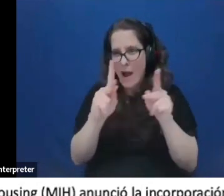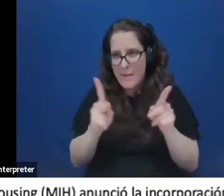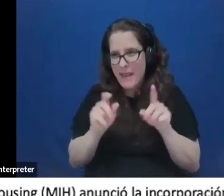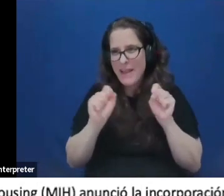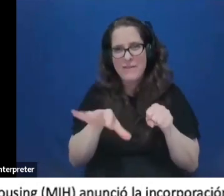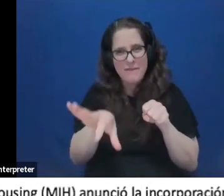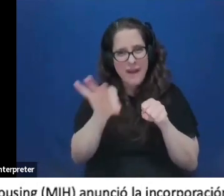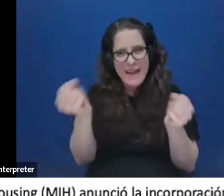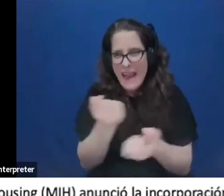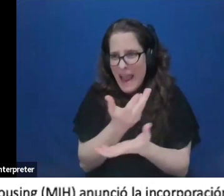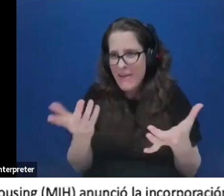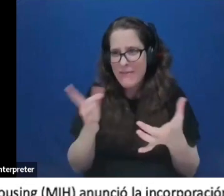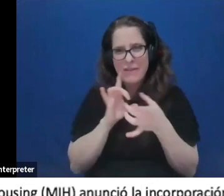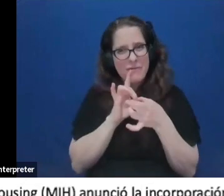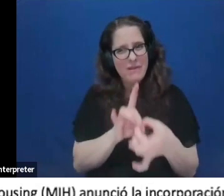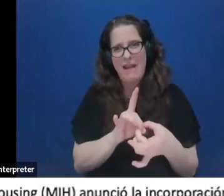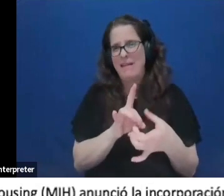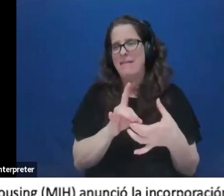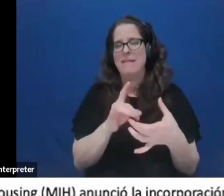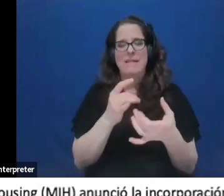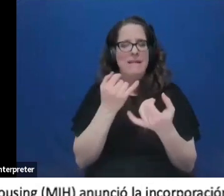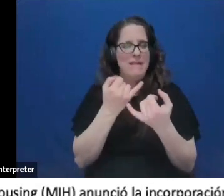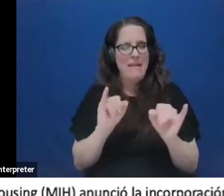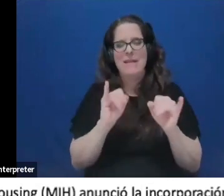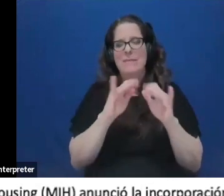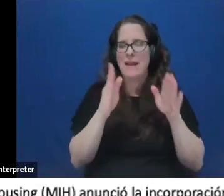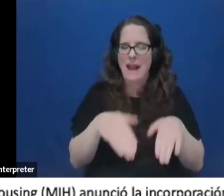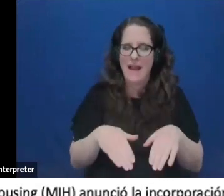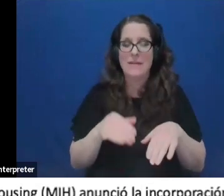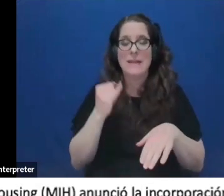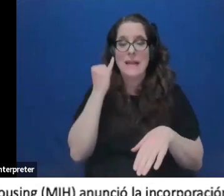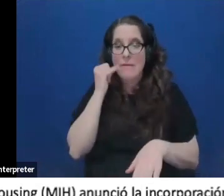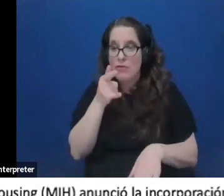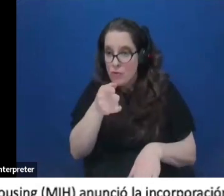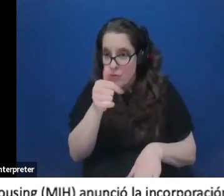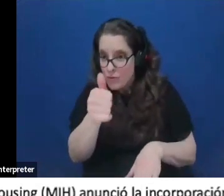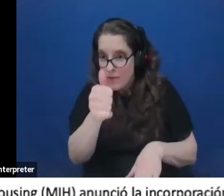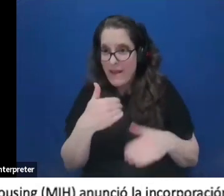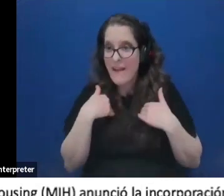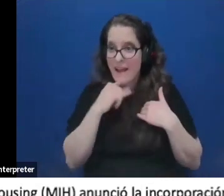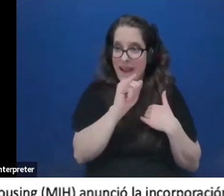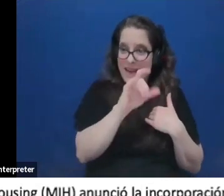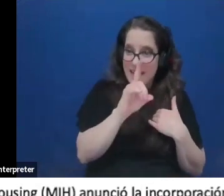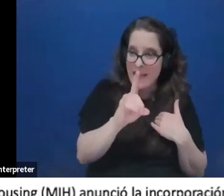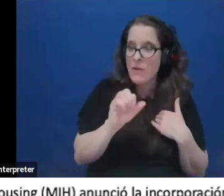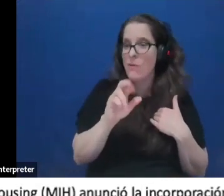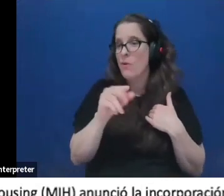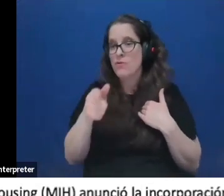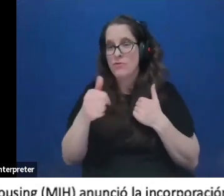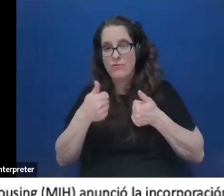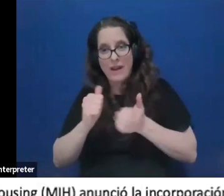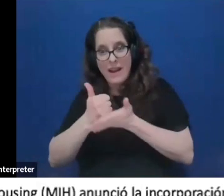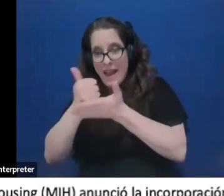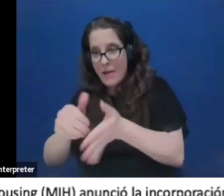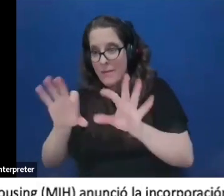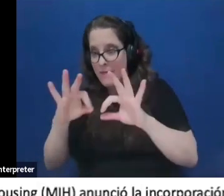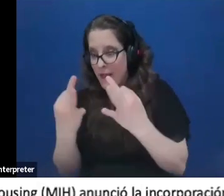if you're trying to help a family member, or if you're a person with IDD looking for housing on your own within the state of